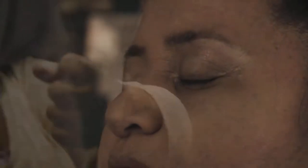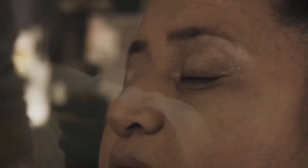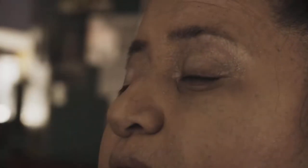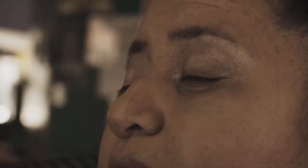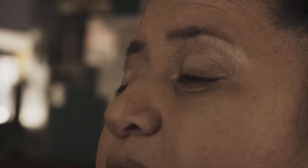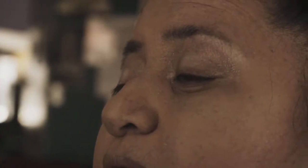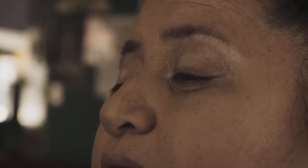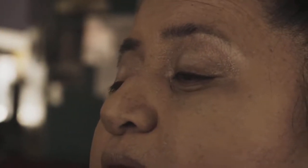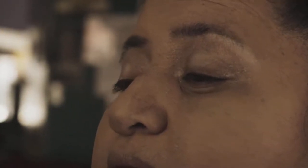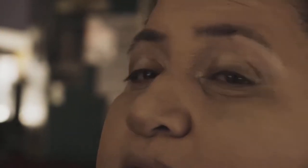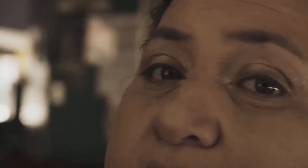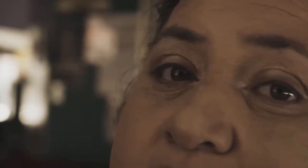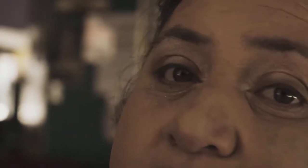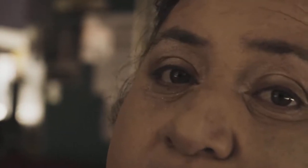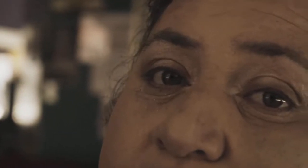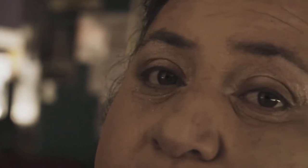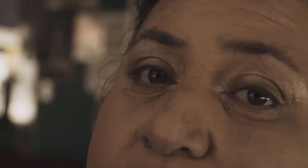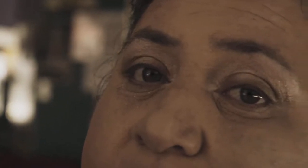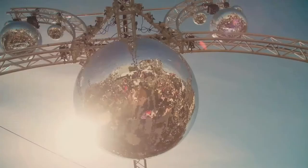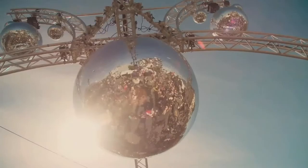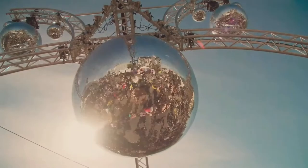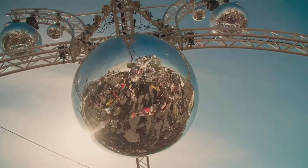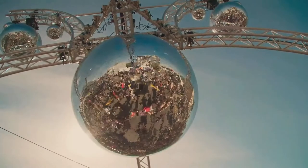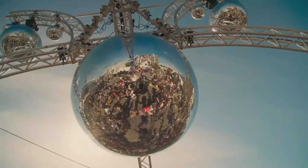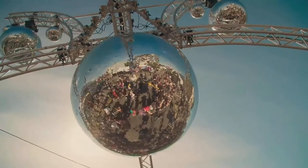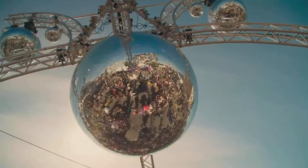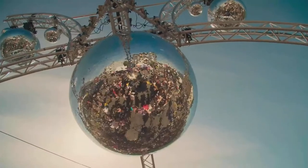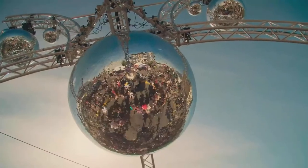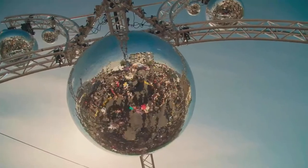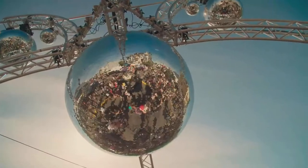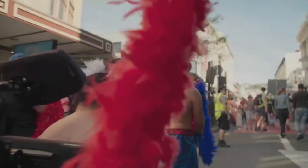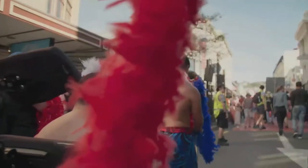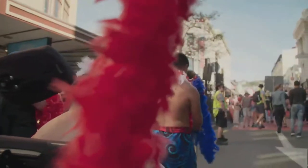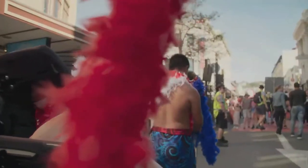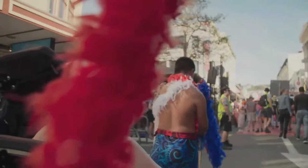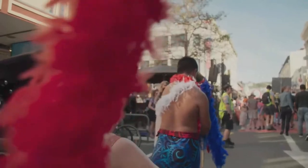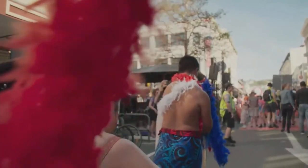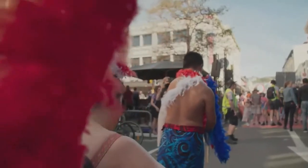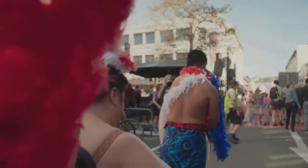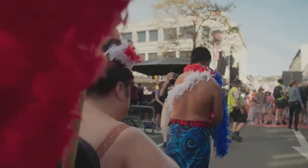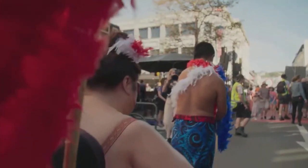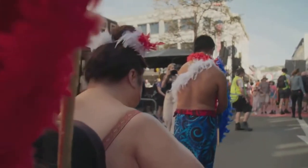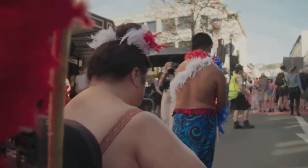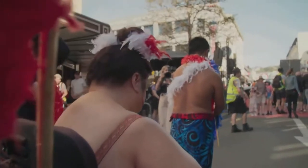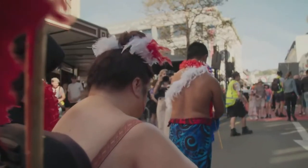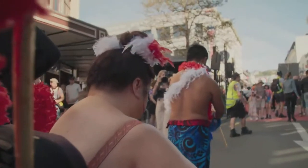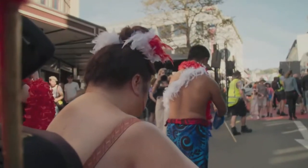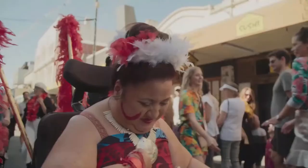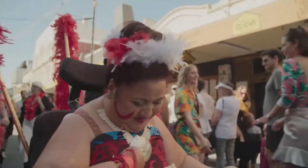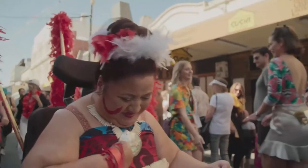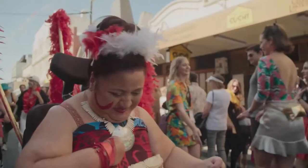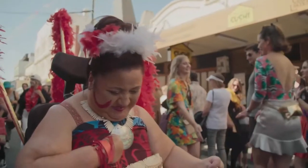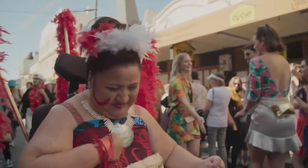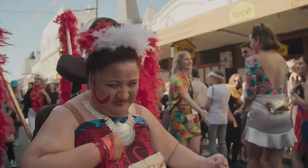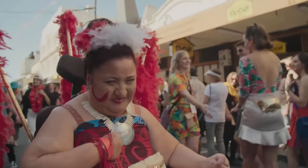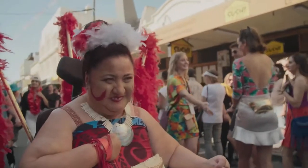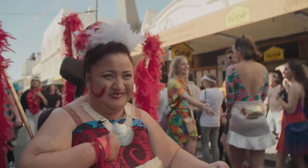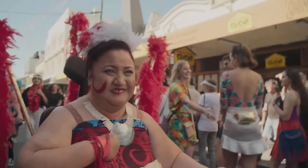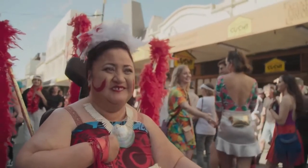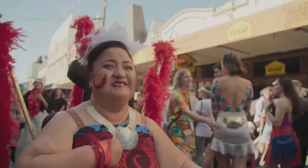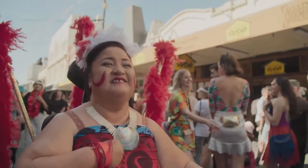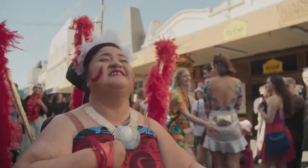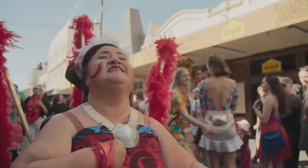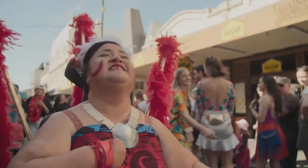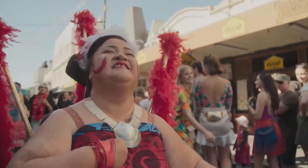thinking but now I want to make a change make the audience see who I